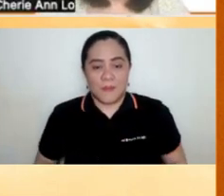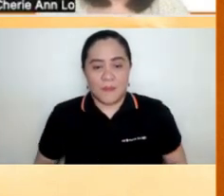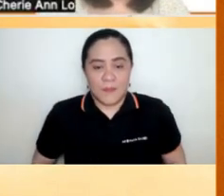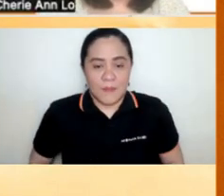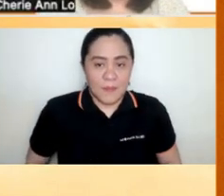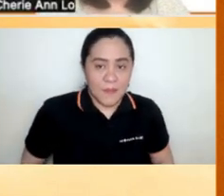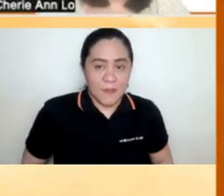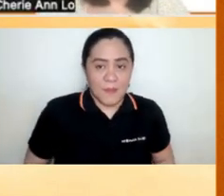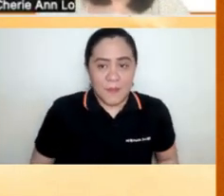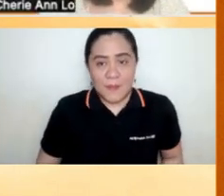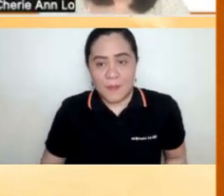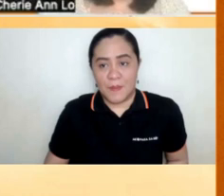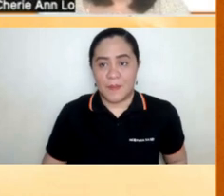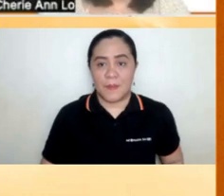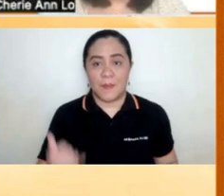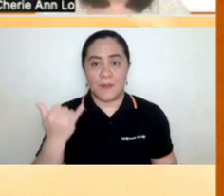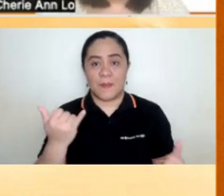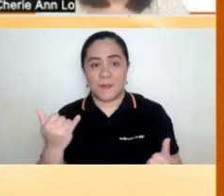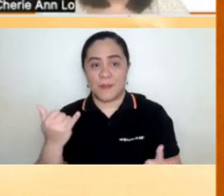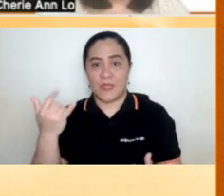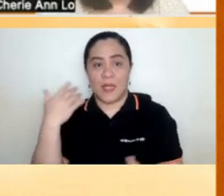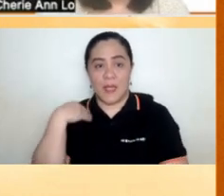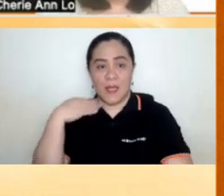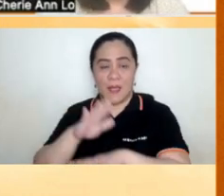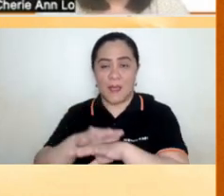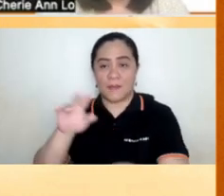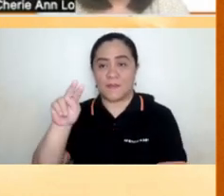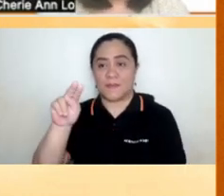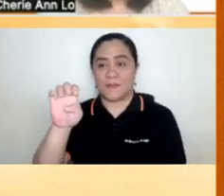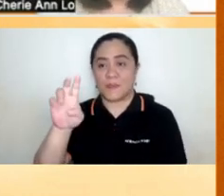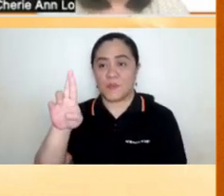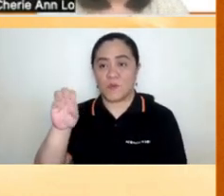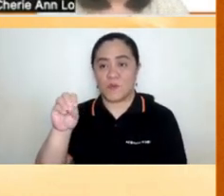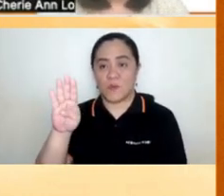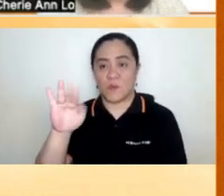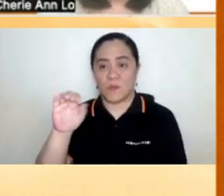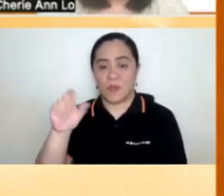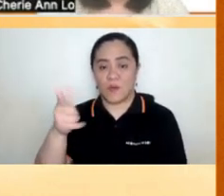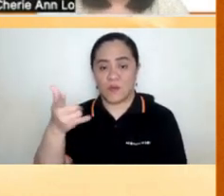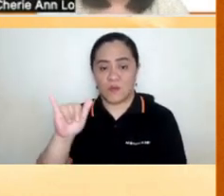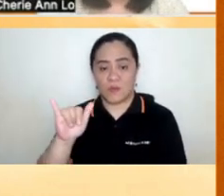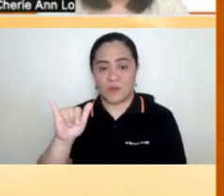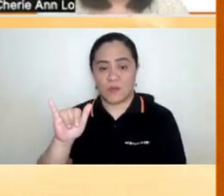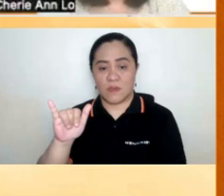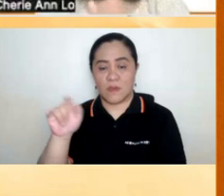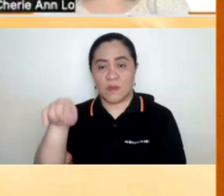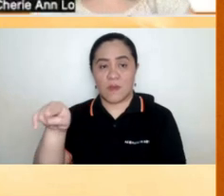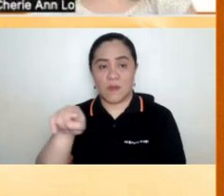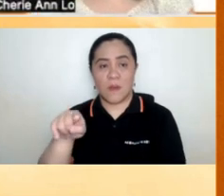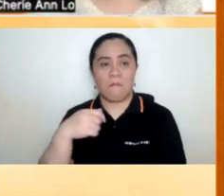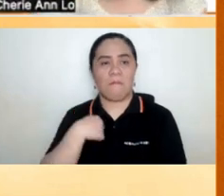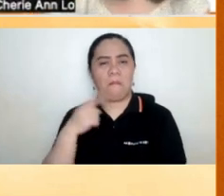So here, we'll look into the neurobiology of anxiety. So usually when we say anxiety, people would always say, oh, it's